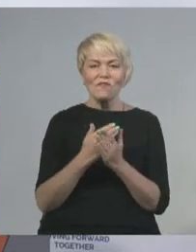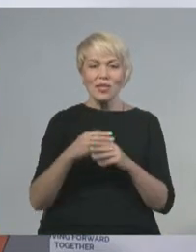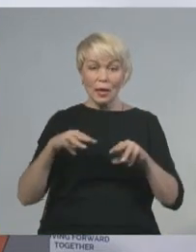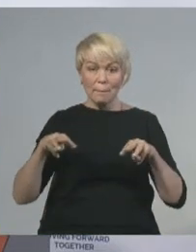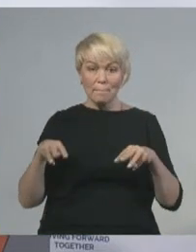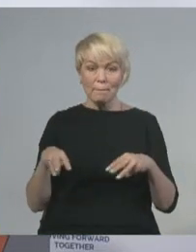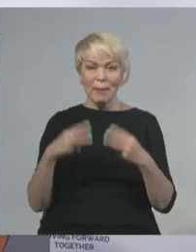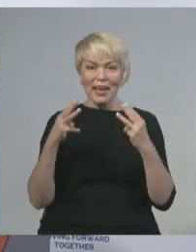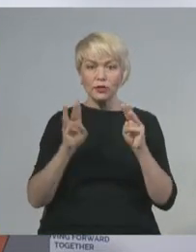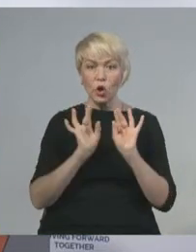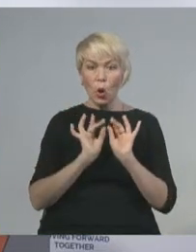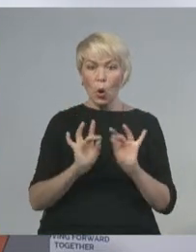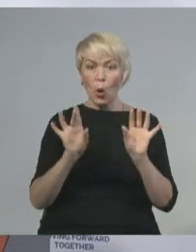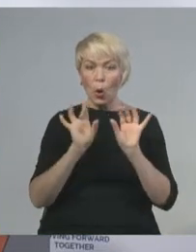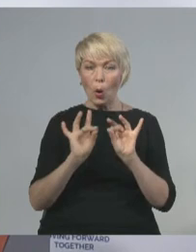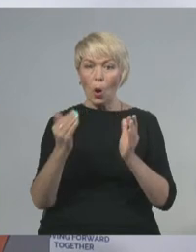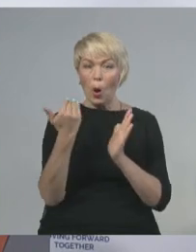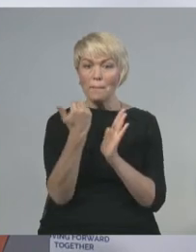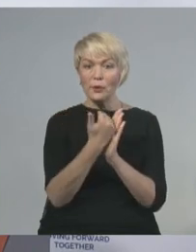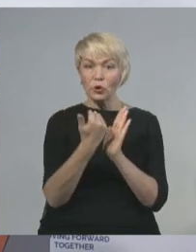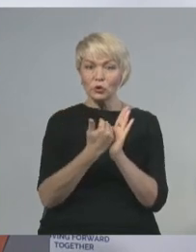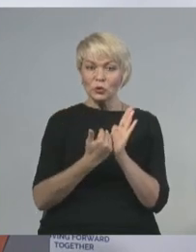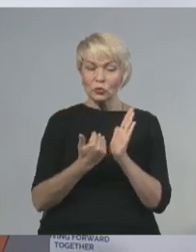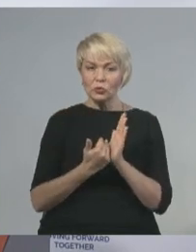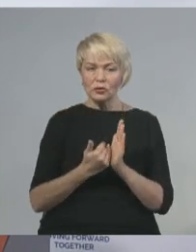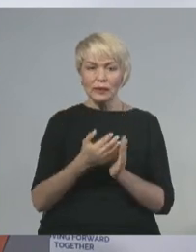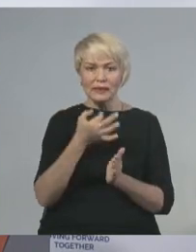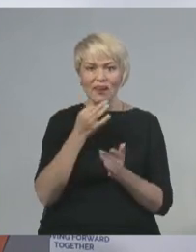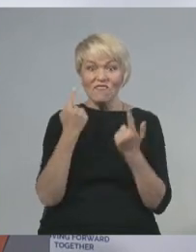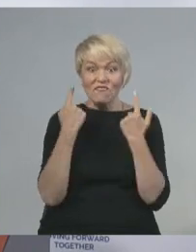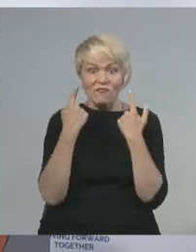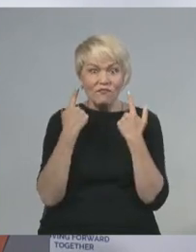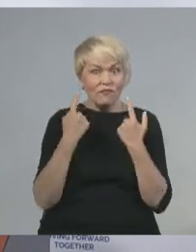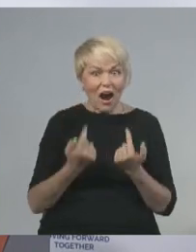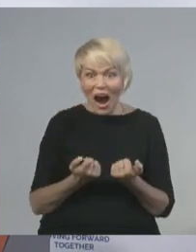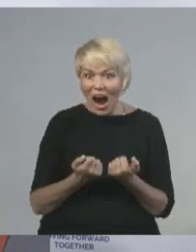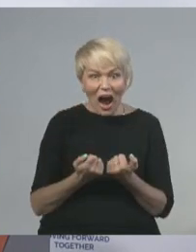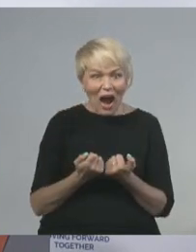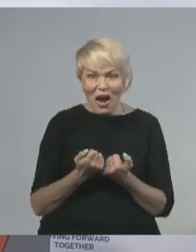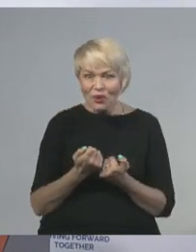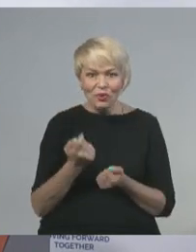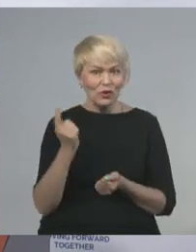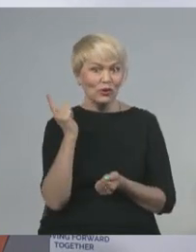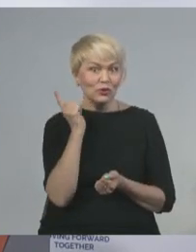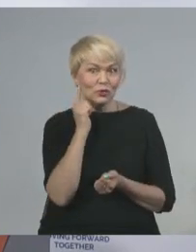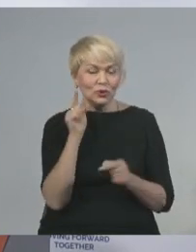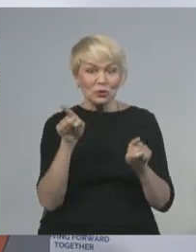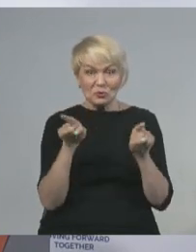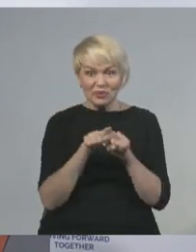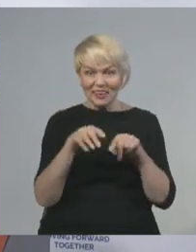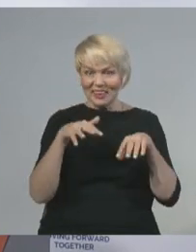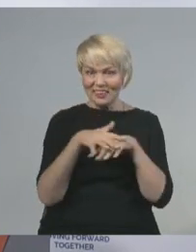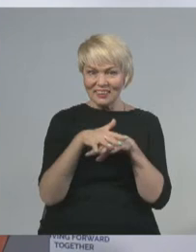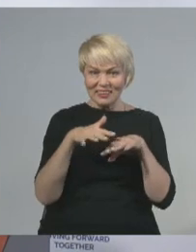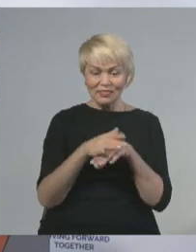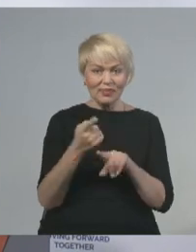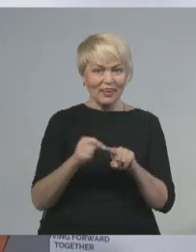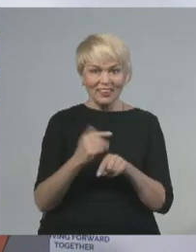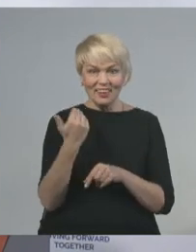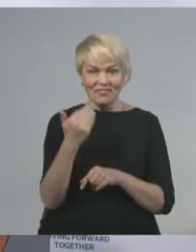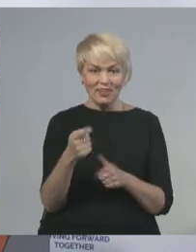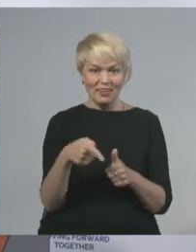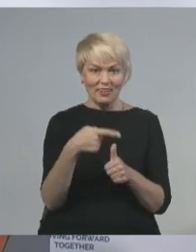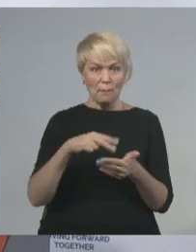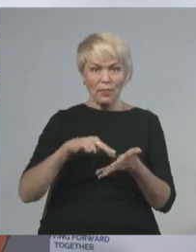wow i would say wow when i see those figures when i hear those figures the the bats and then the actual result let me